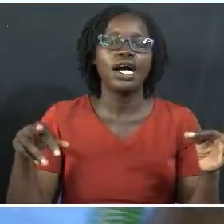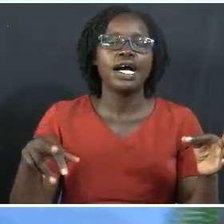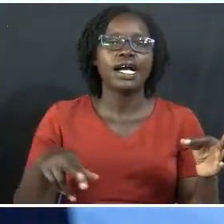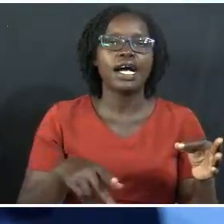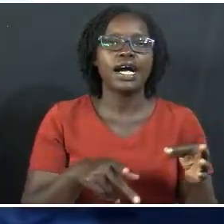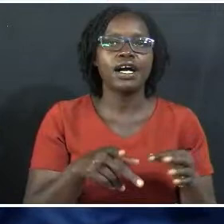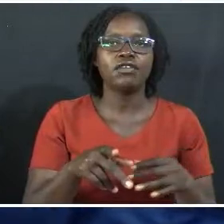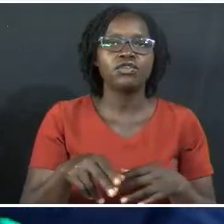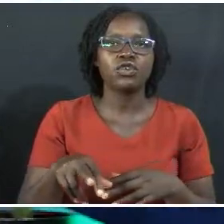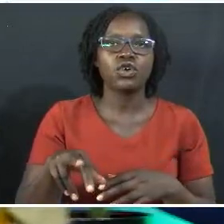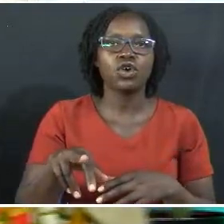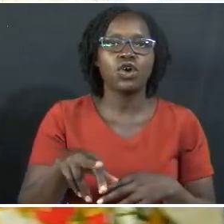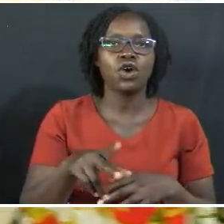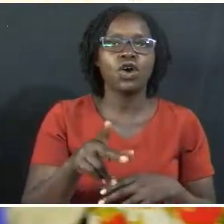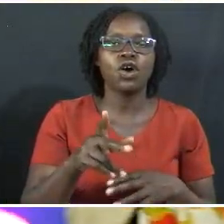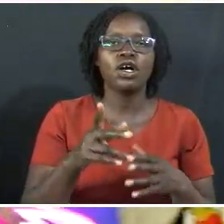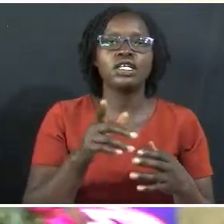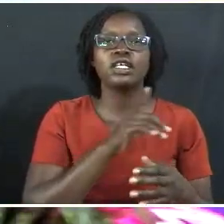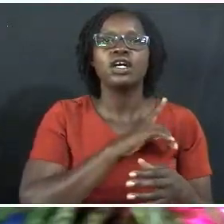Long I've